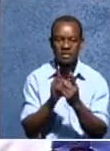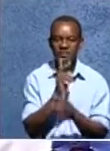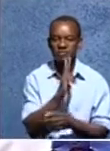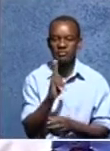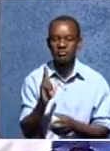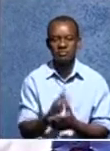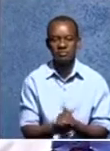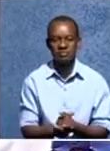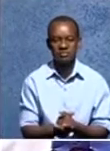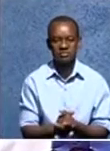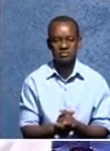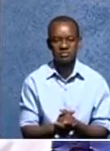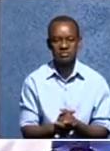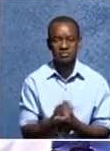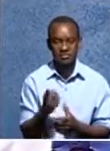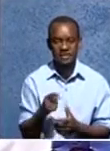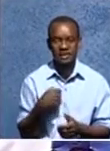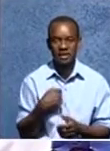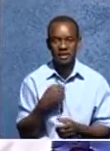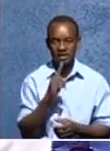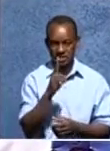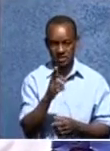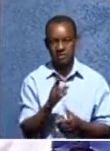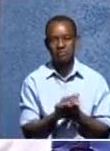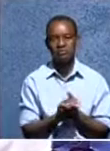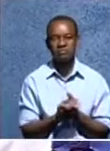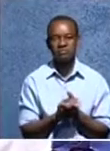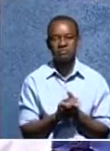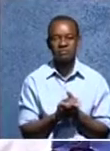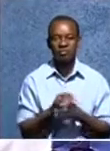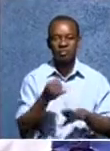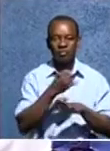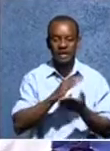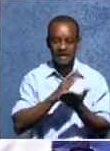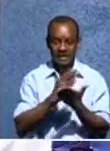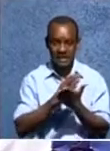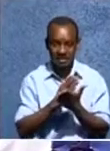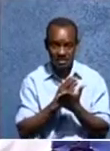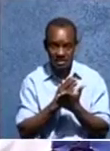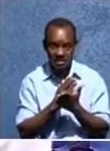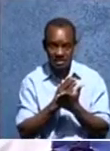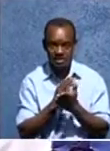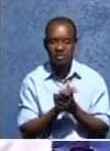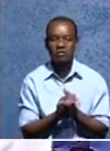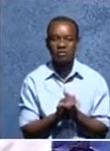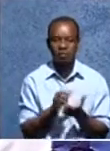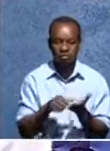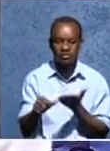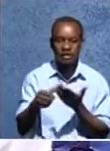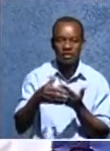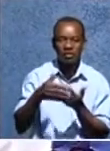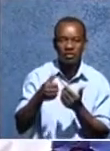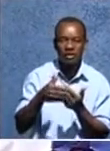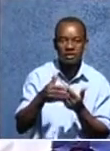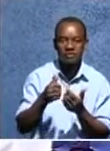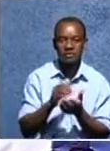something. But there is availability and affordability as far as that is concerned. An industry has come to the party to give a